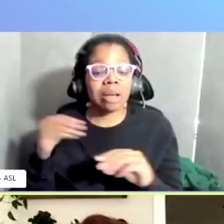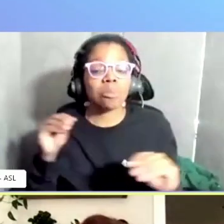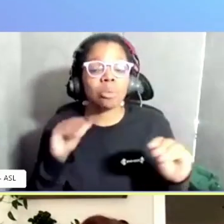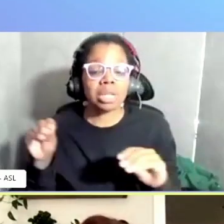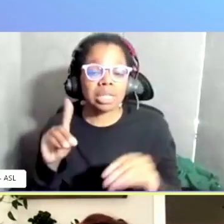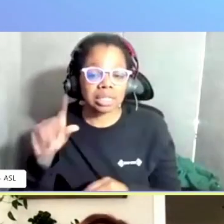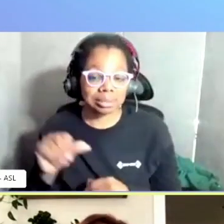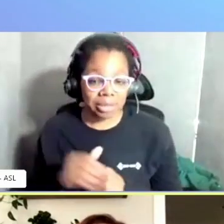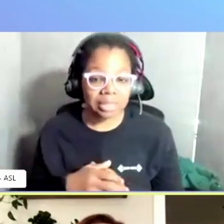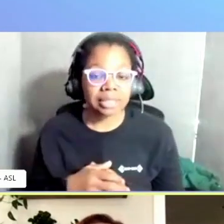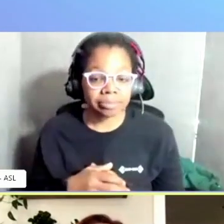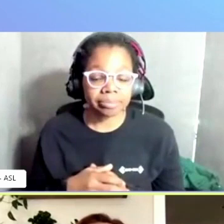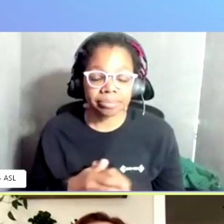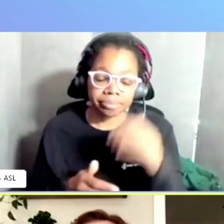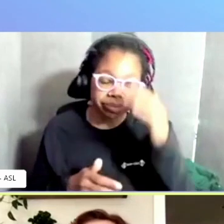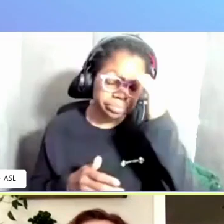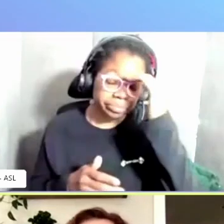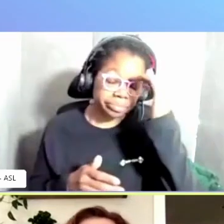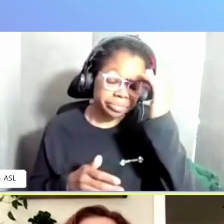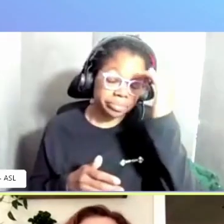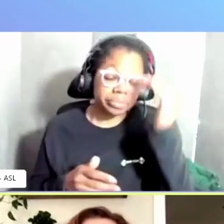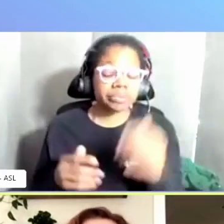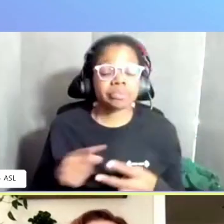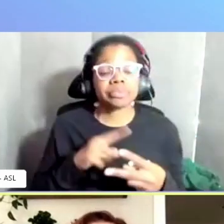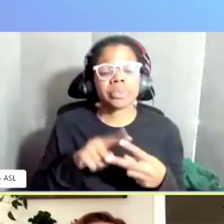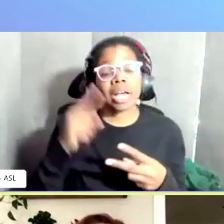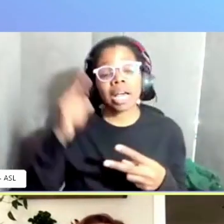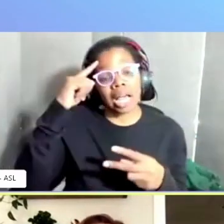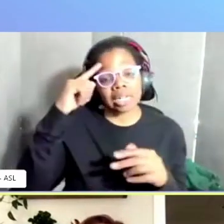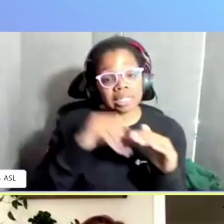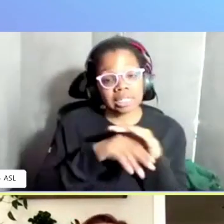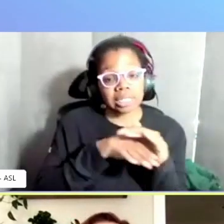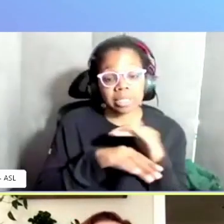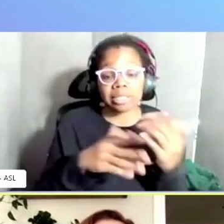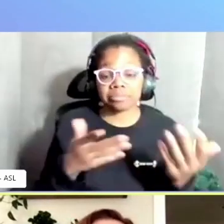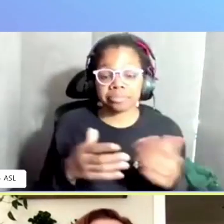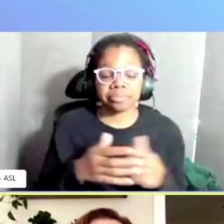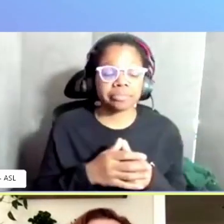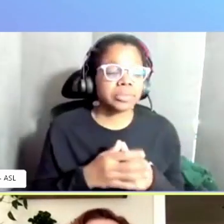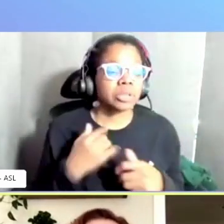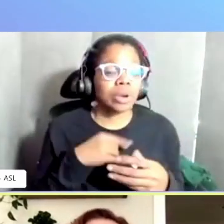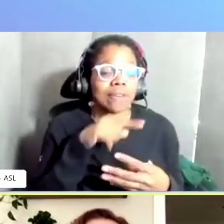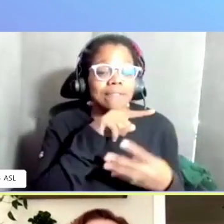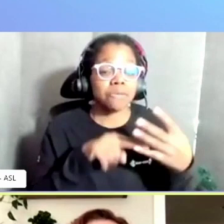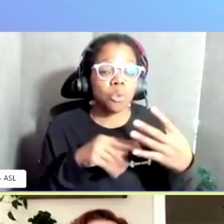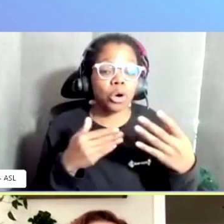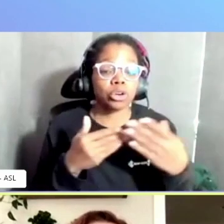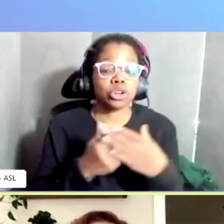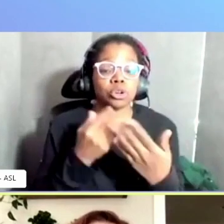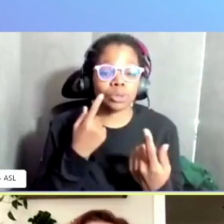disabilities. So on the cognitive accessibility front, we have 4 new success